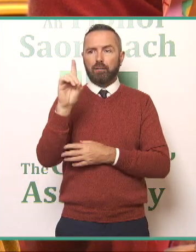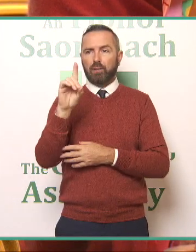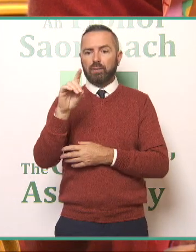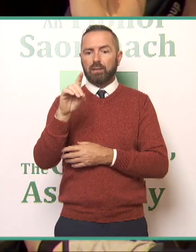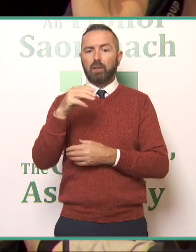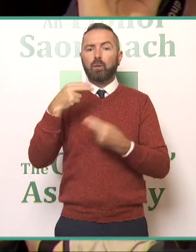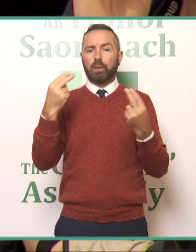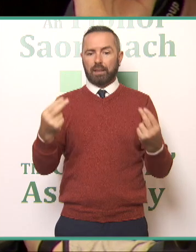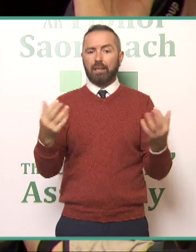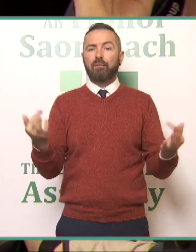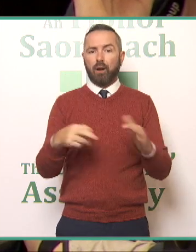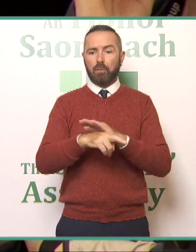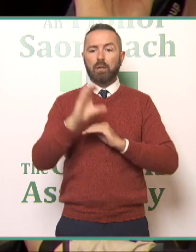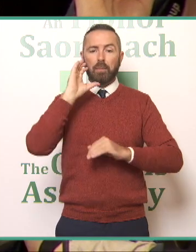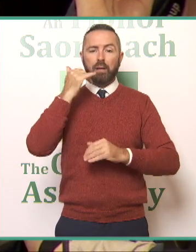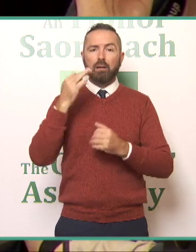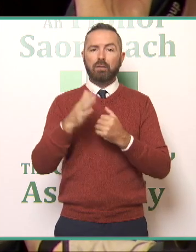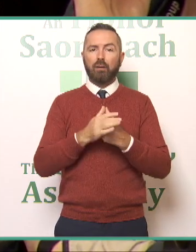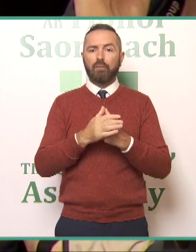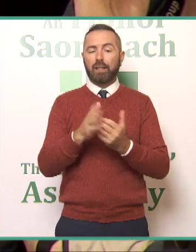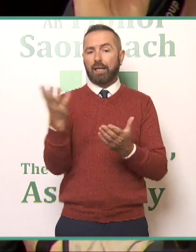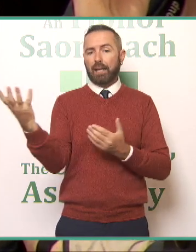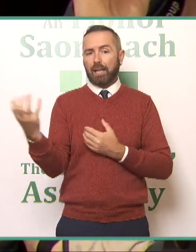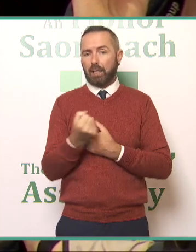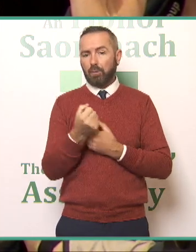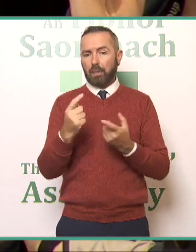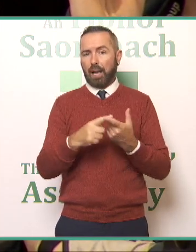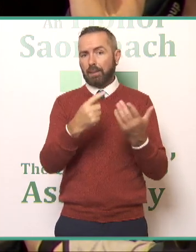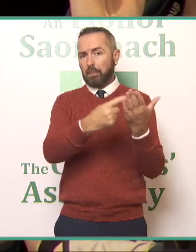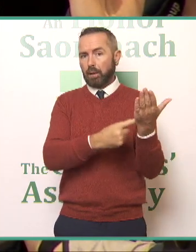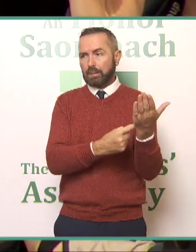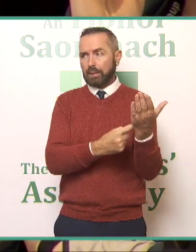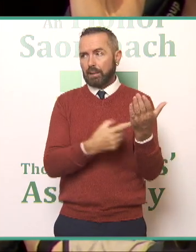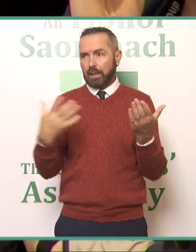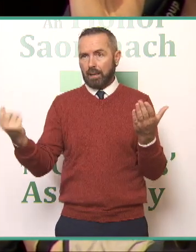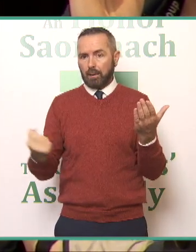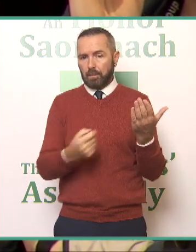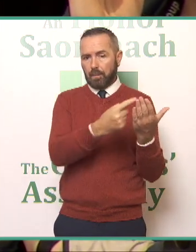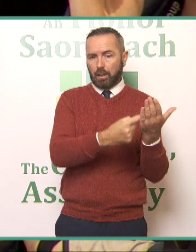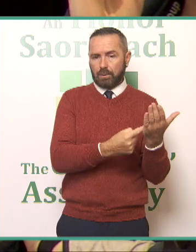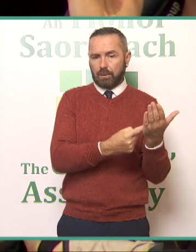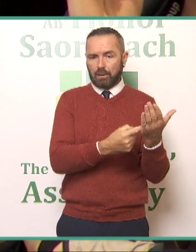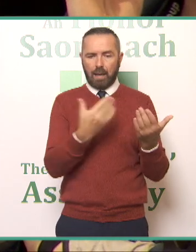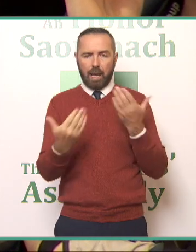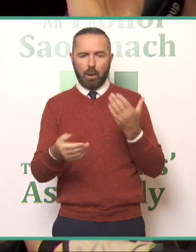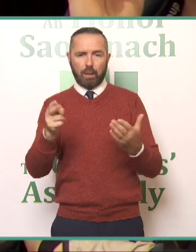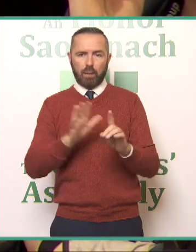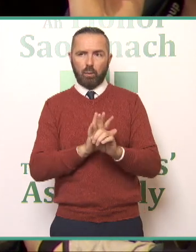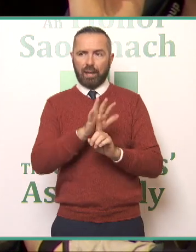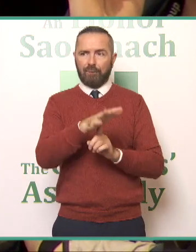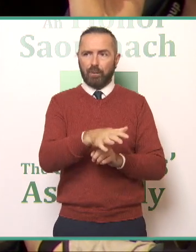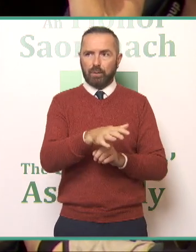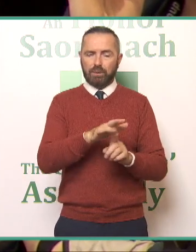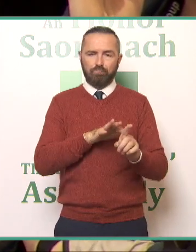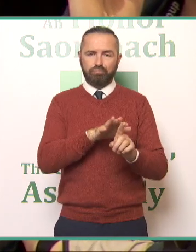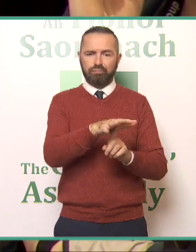because of policy. So it goes back to your question, David, about how do you influence policy. And put that then in